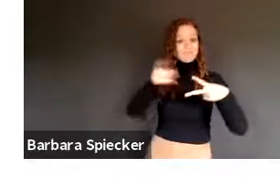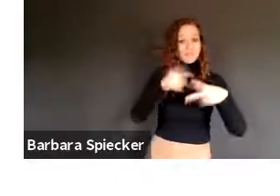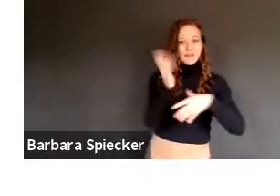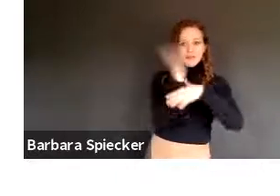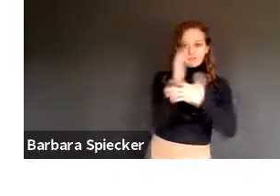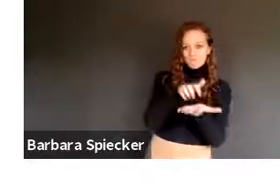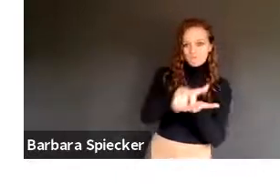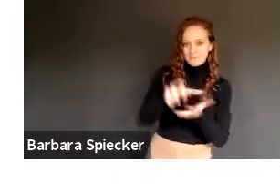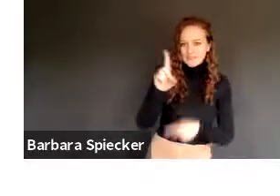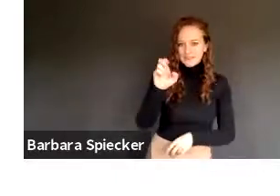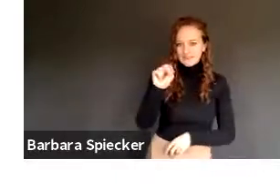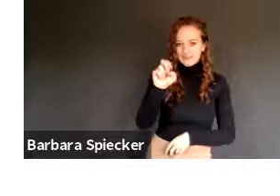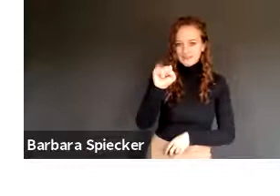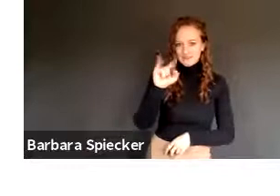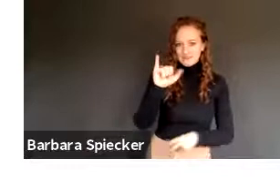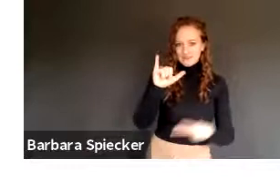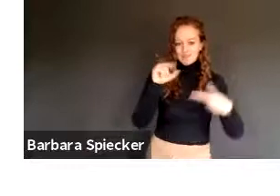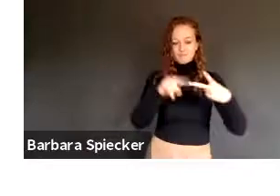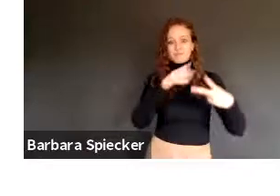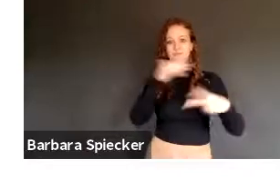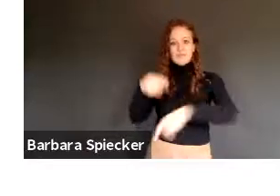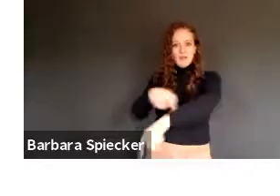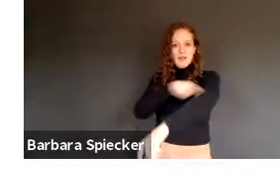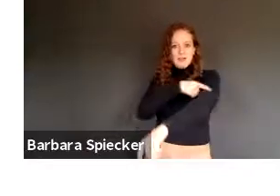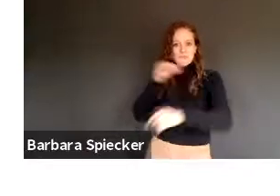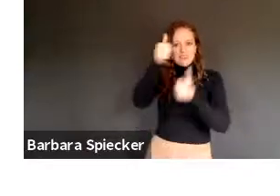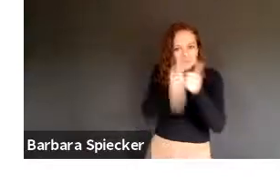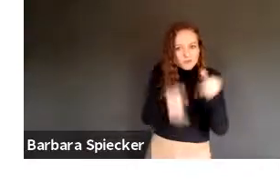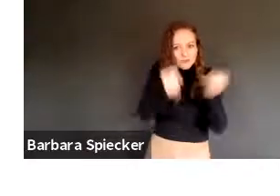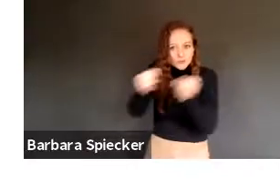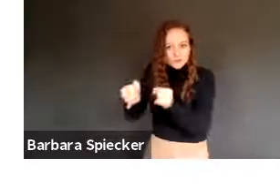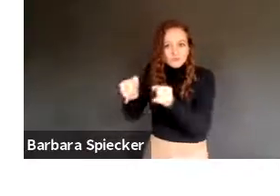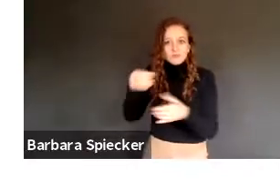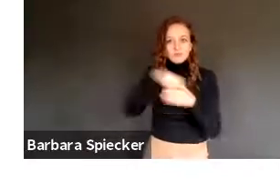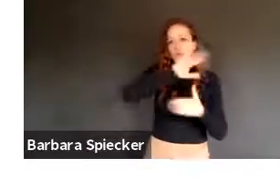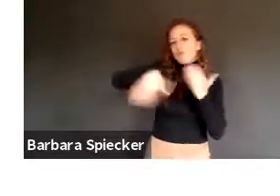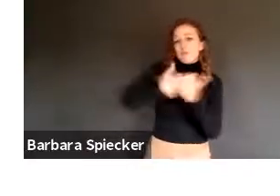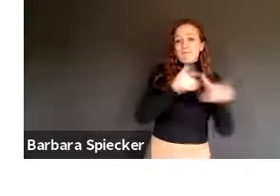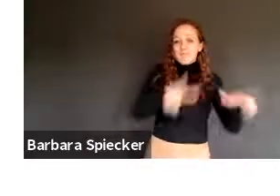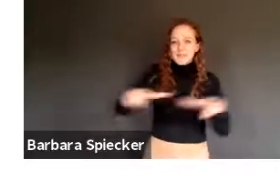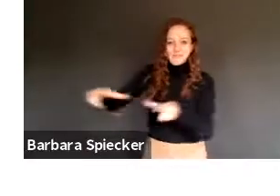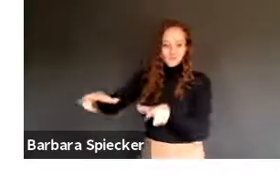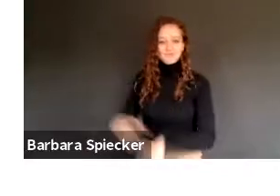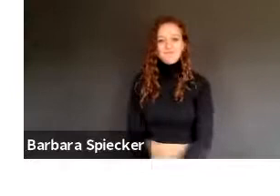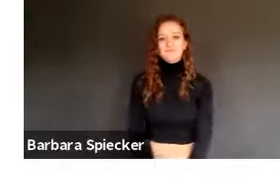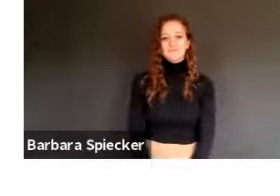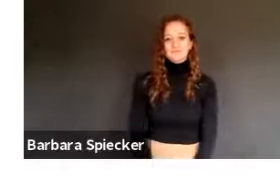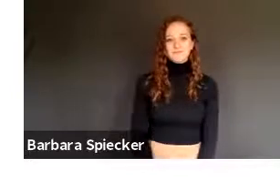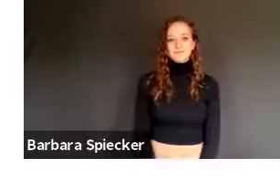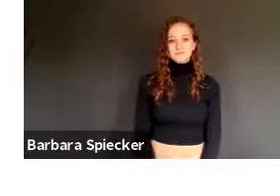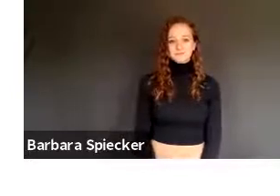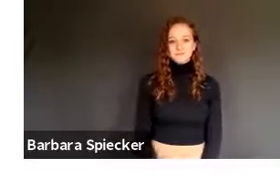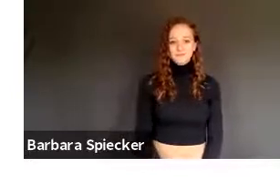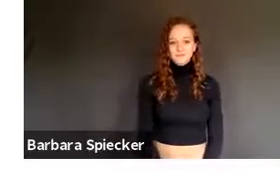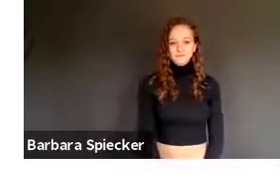Every month, I measured 2 biological variables, kelp density, as well as the length of each individual kelp thallus within